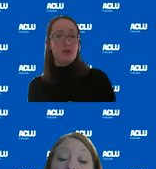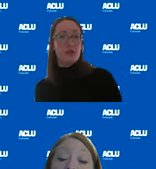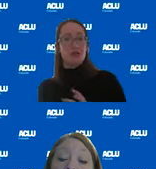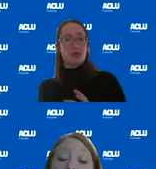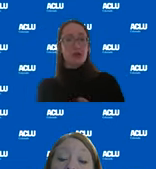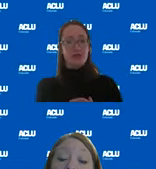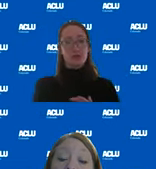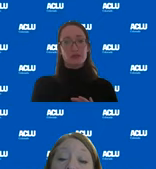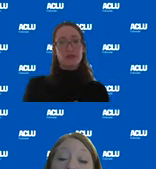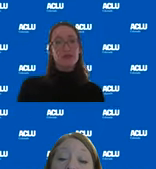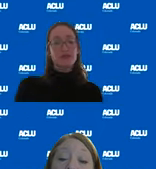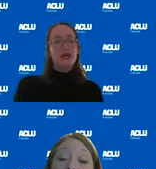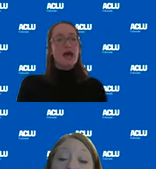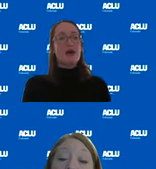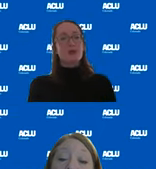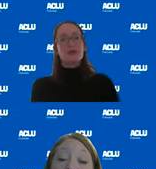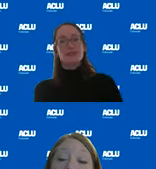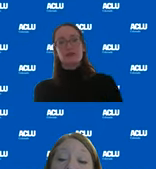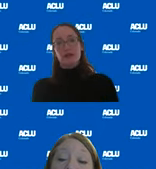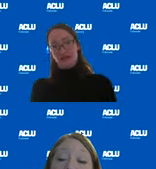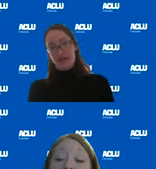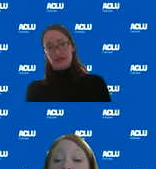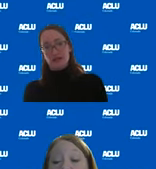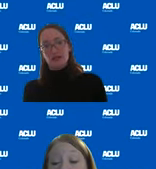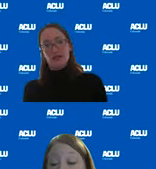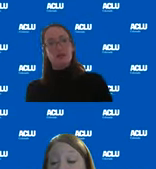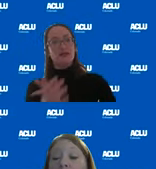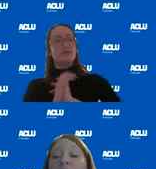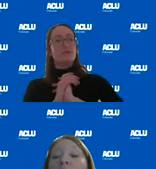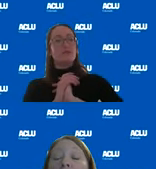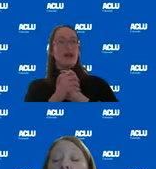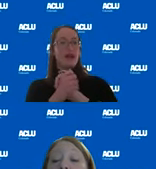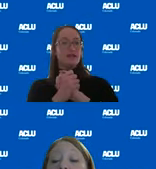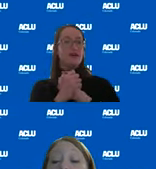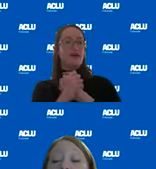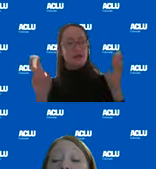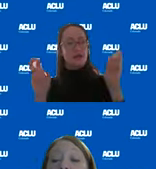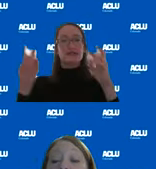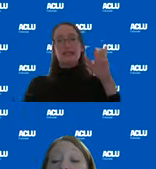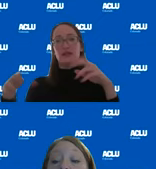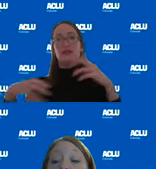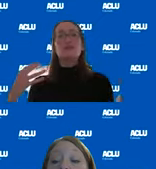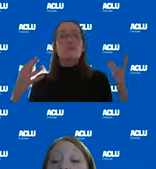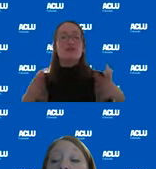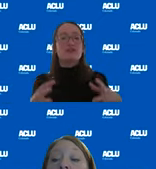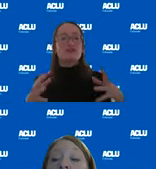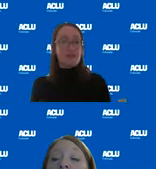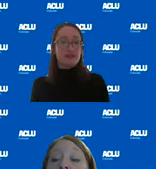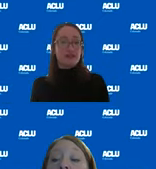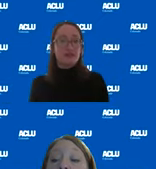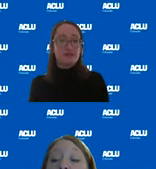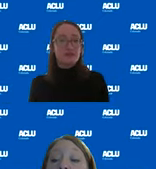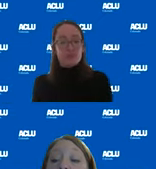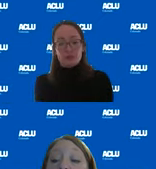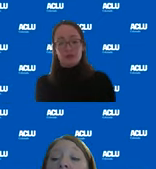Colorado, we don't pay for postage. And part of the reason for that is because we as a state provide drop